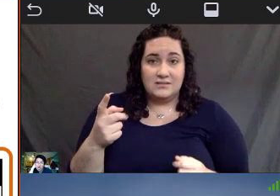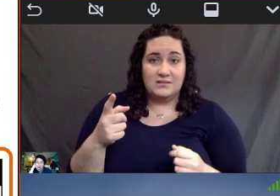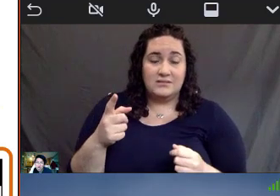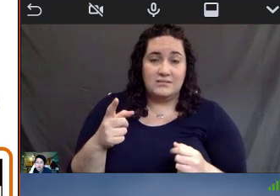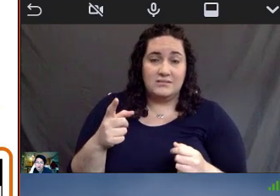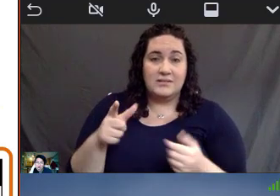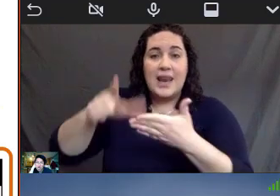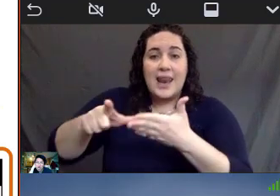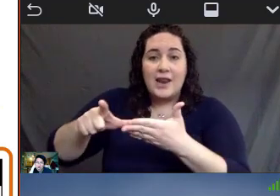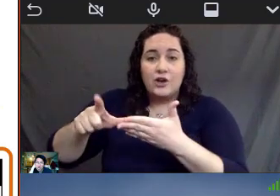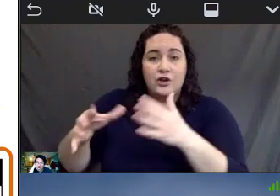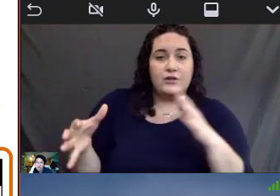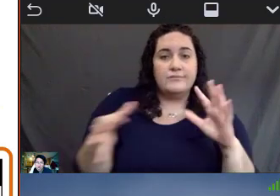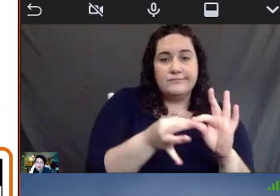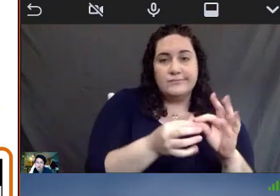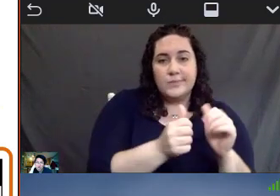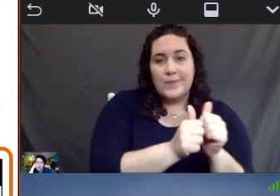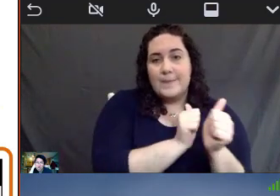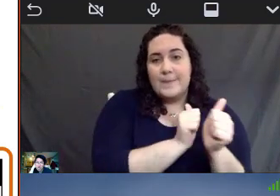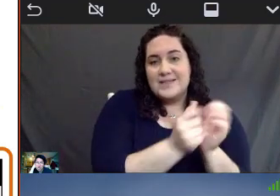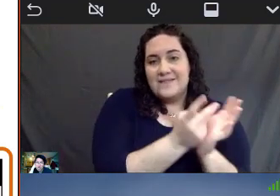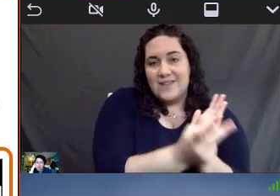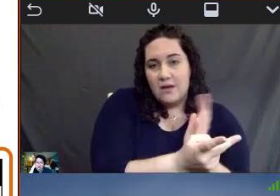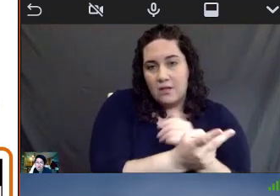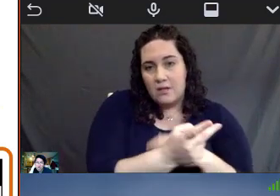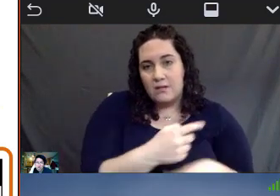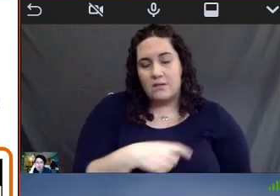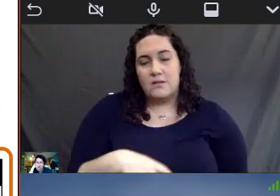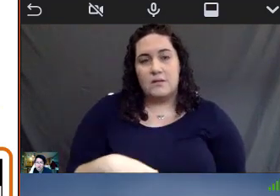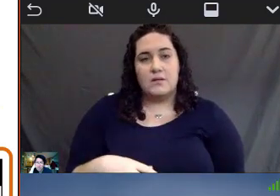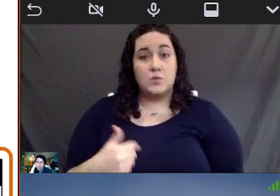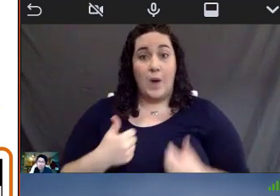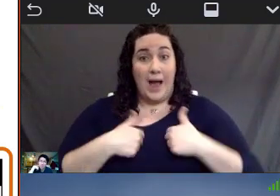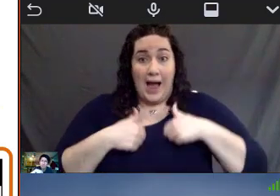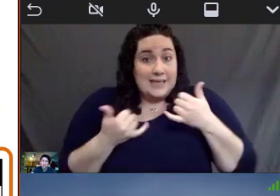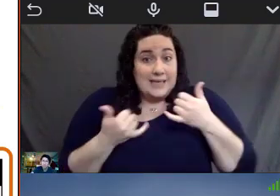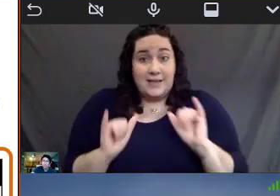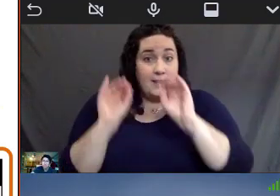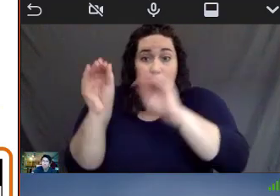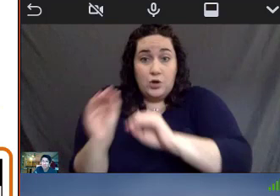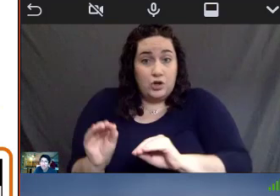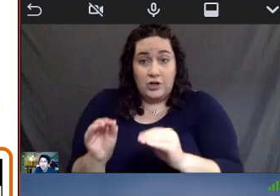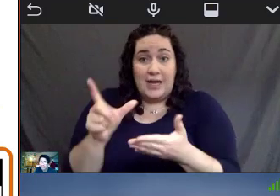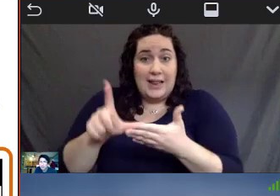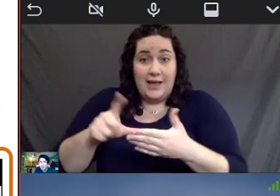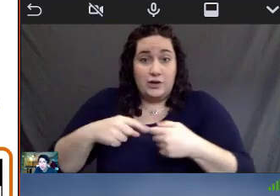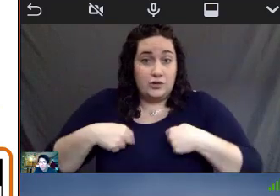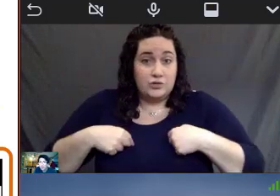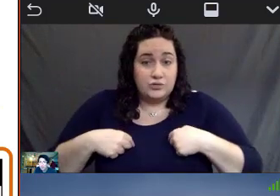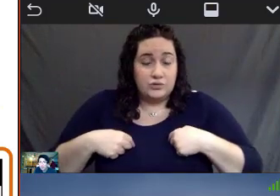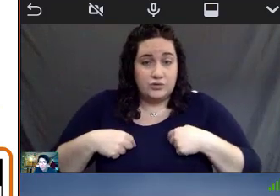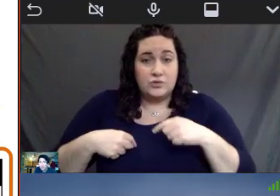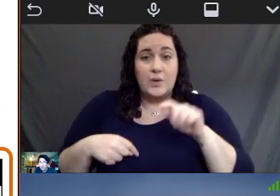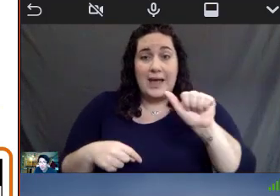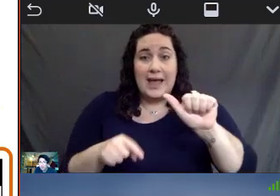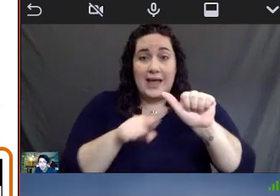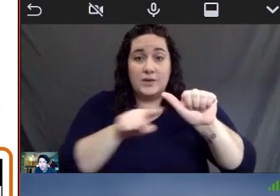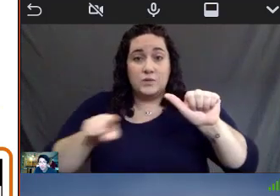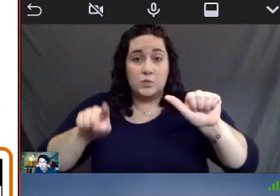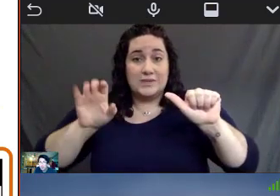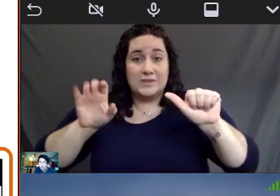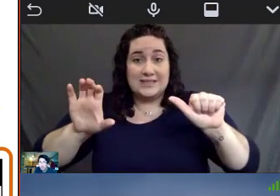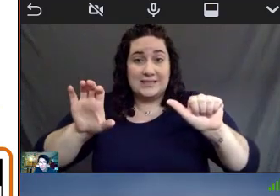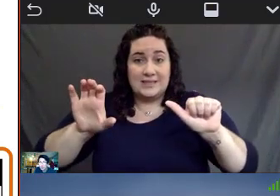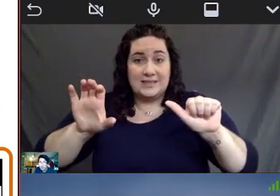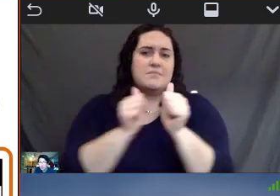before, where satisfactory ranges, it looks like from A to C, pass is C